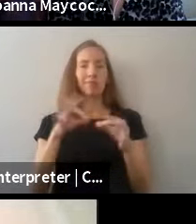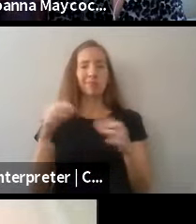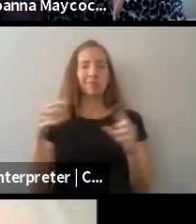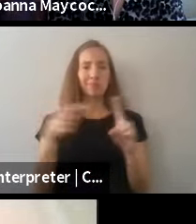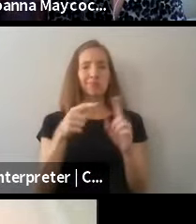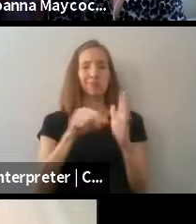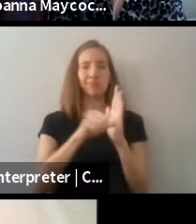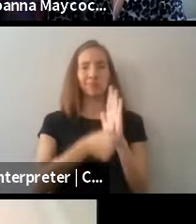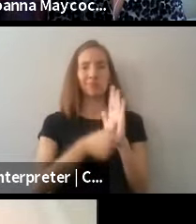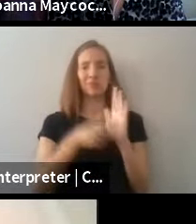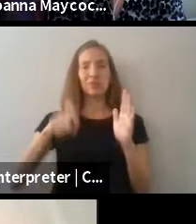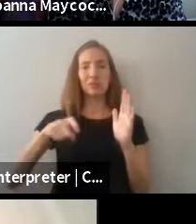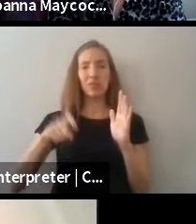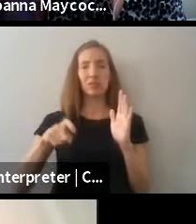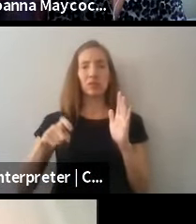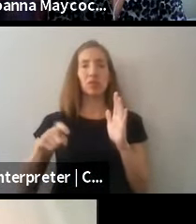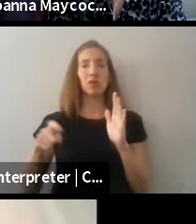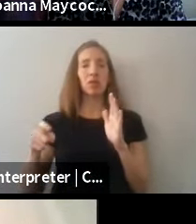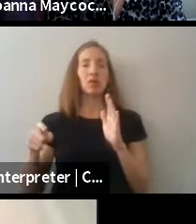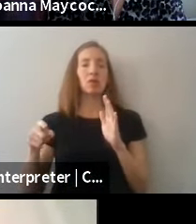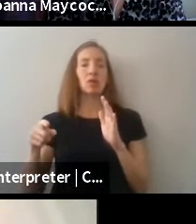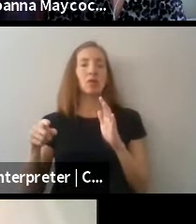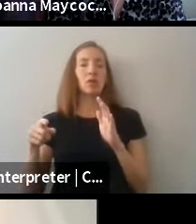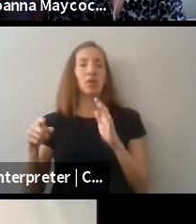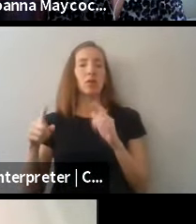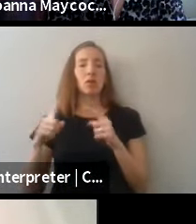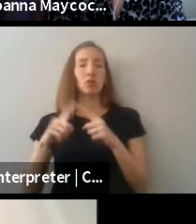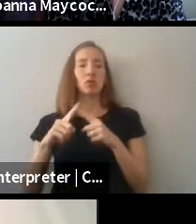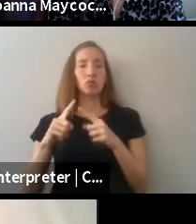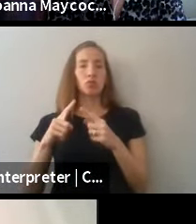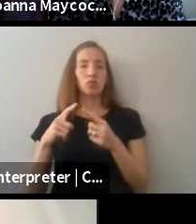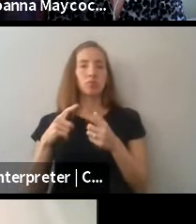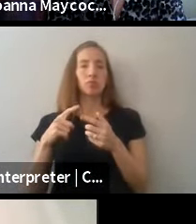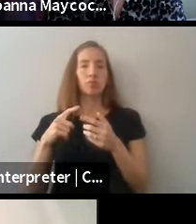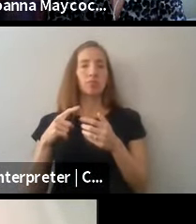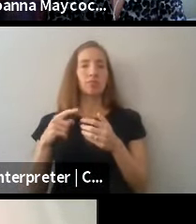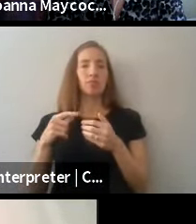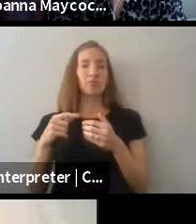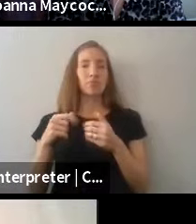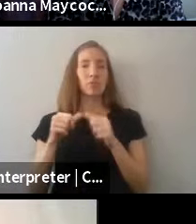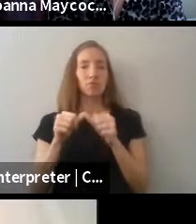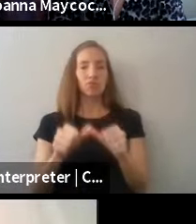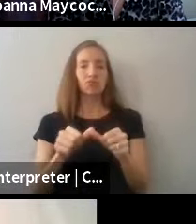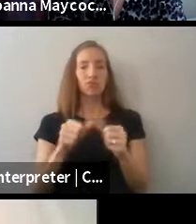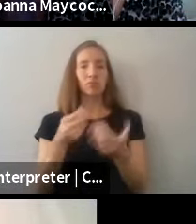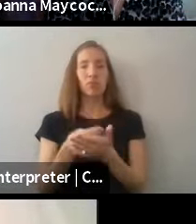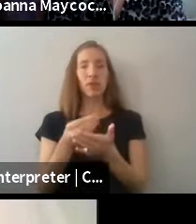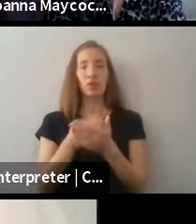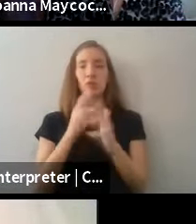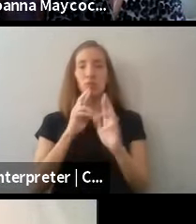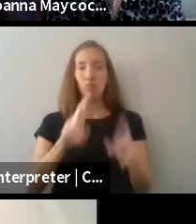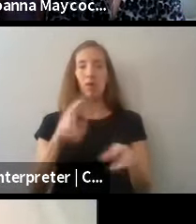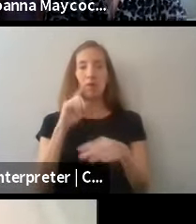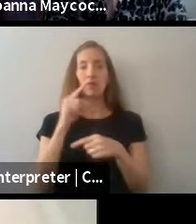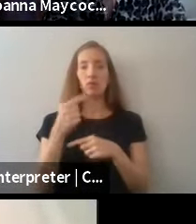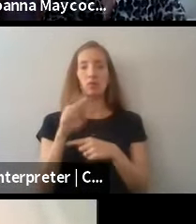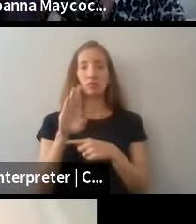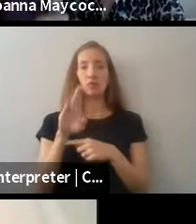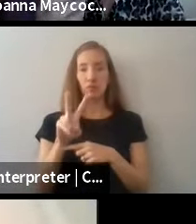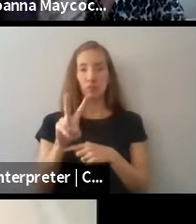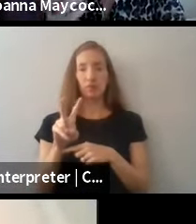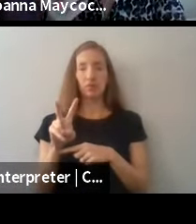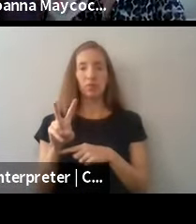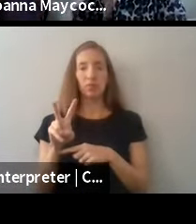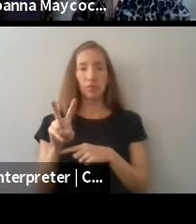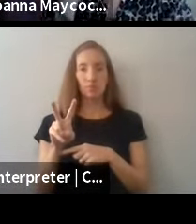funding responses to gender-based violence and to driving forward innovative approaches in the context of COVID-19.